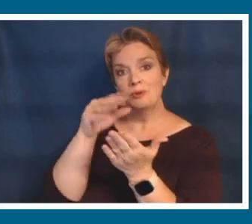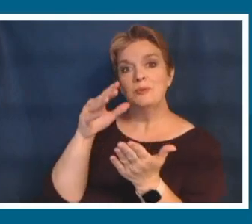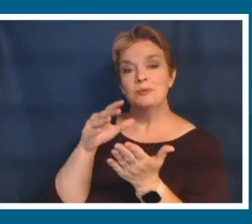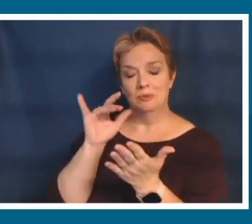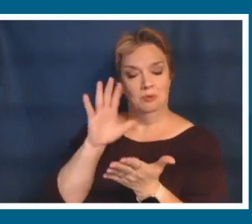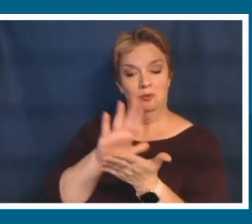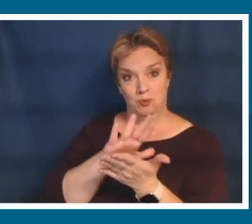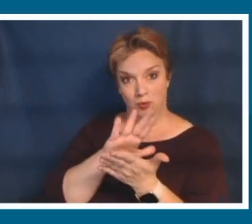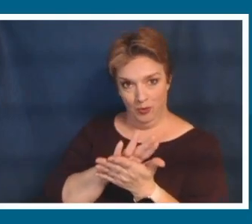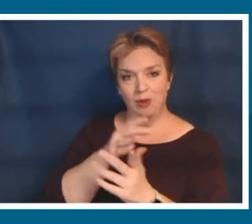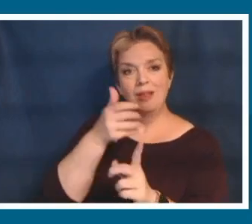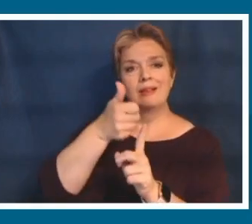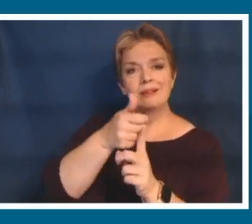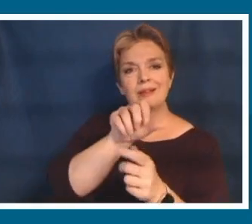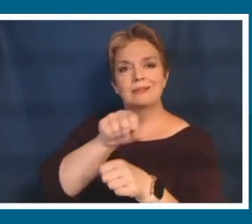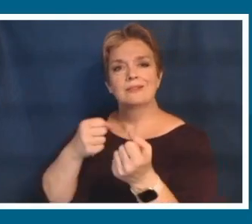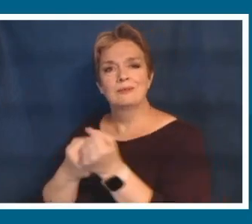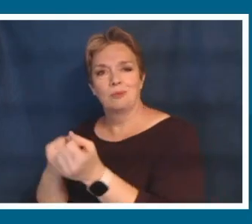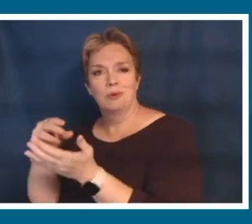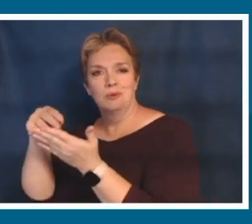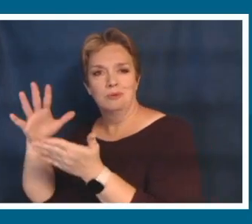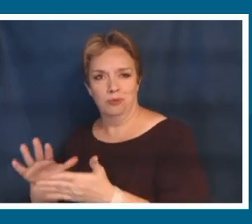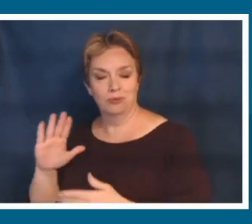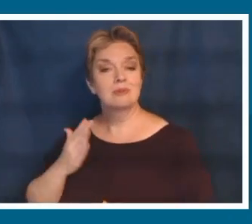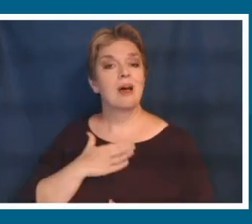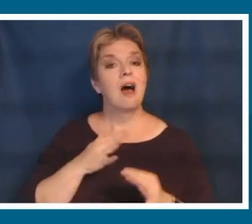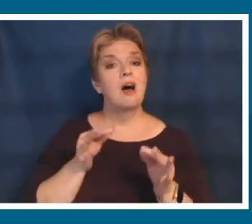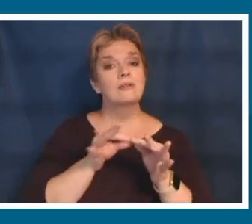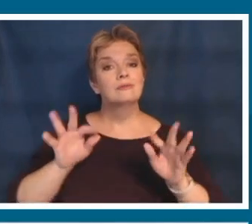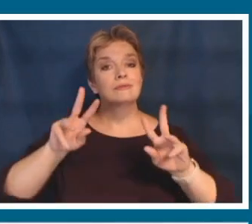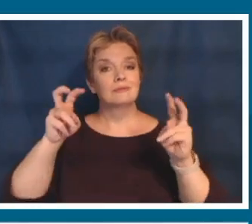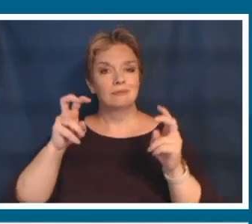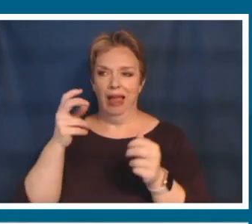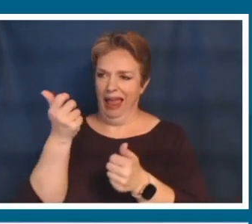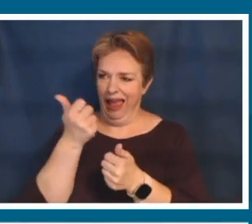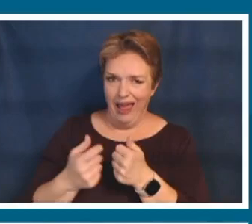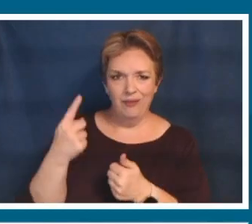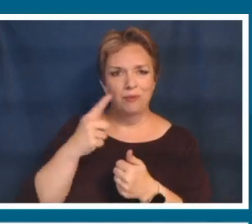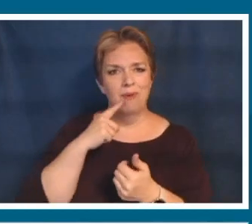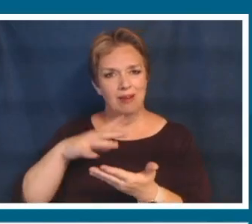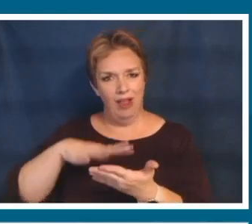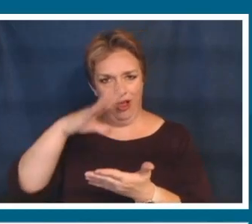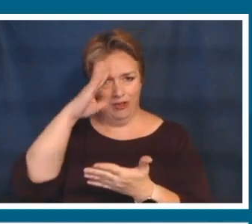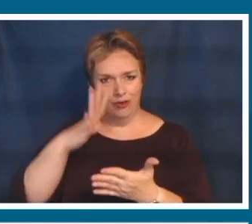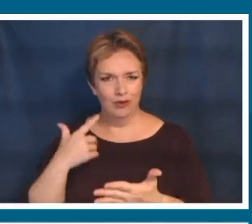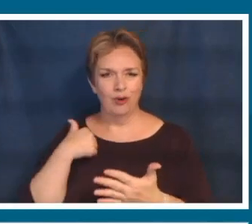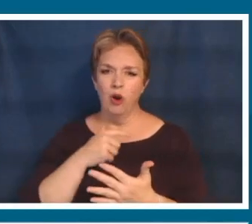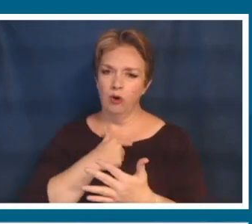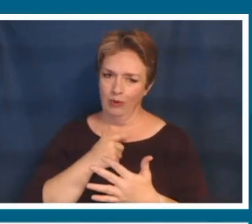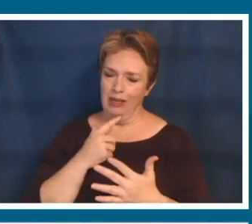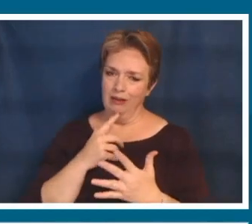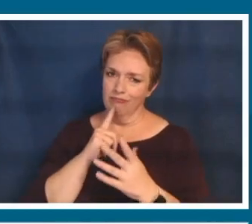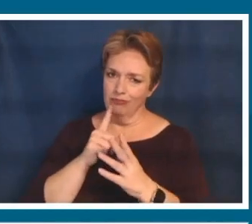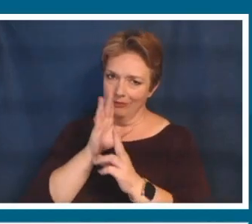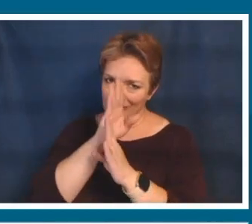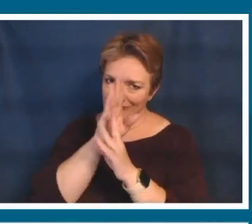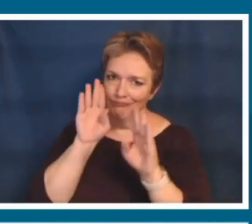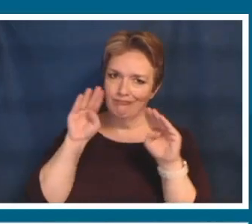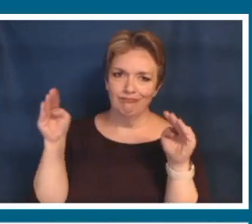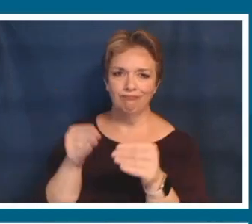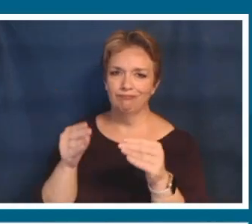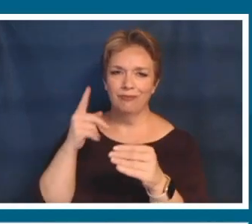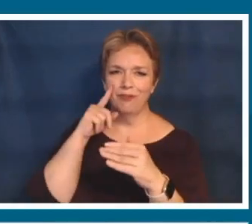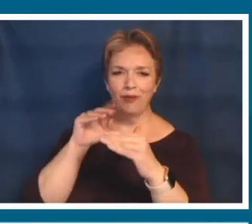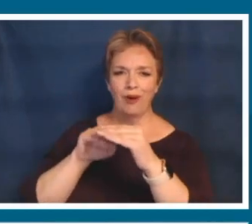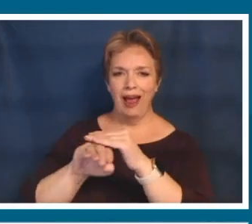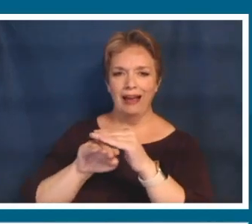everyone is a learner, and we really care about access. And one thing I should do is to explain where I am. Could you go back to me for just a